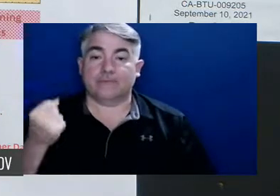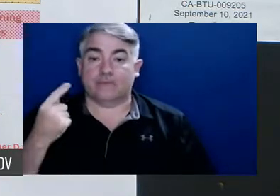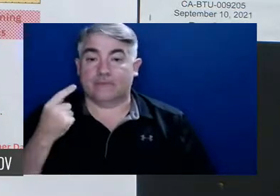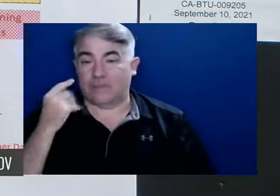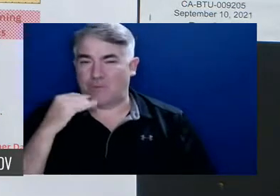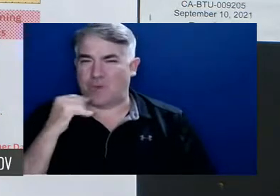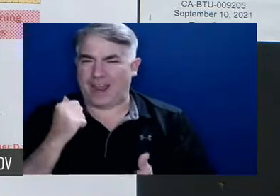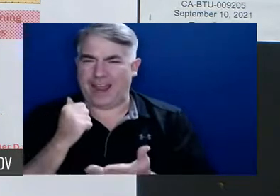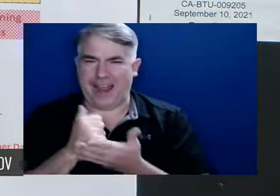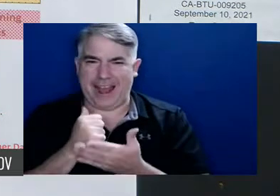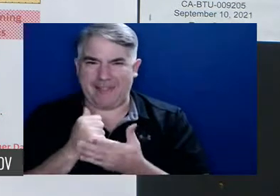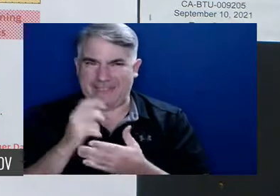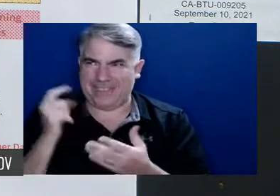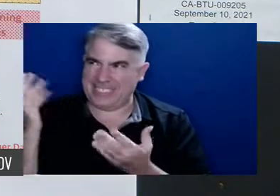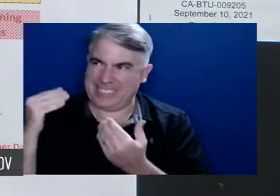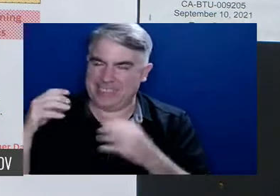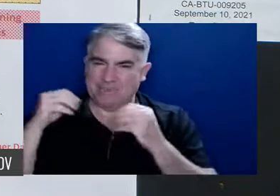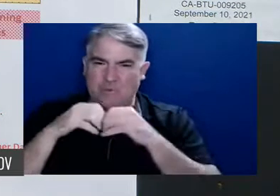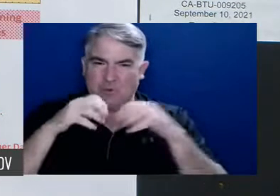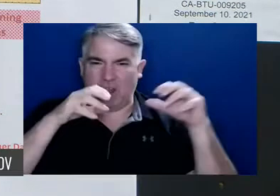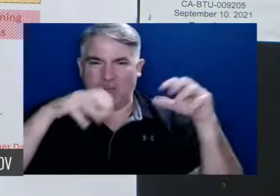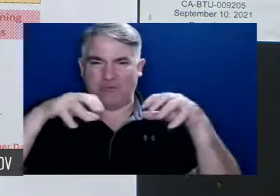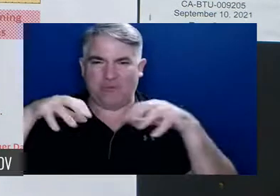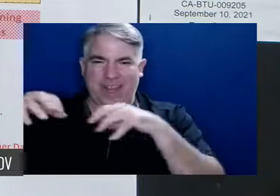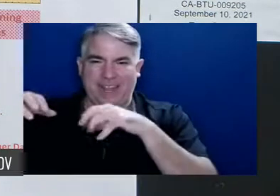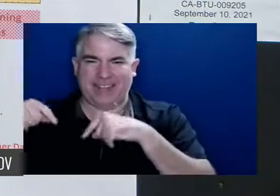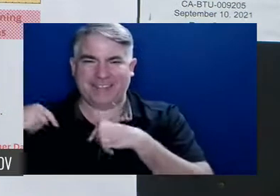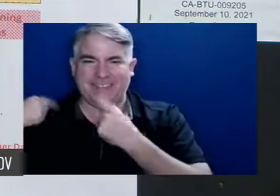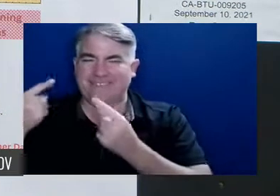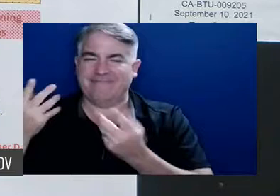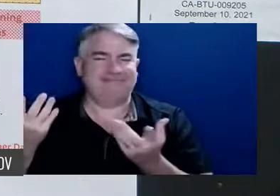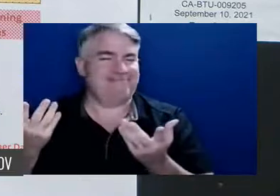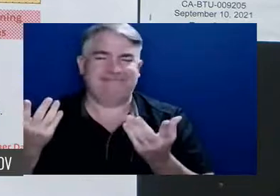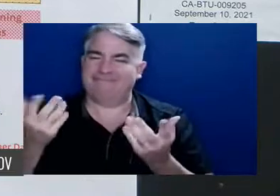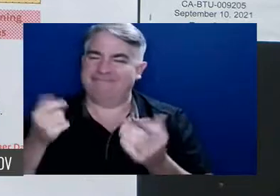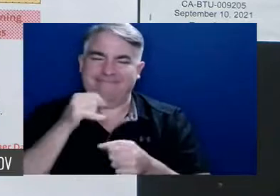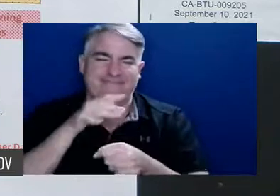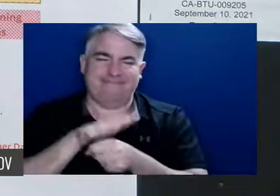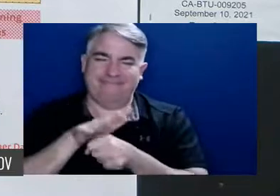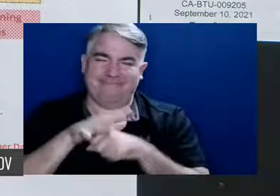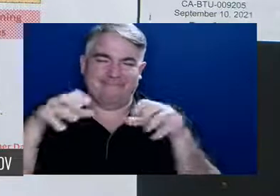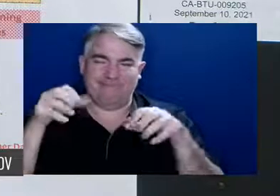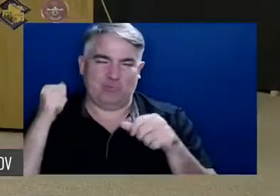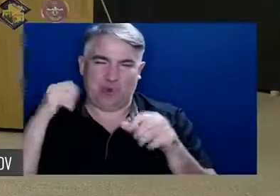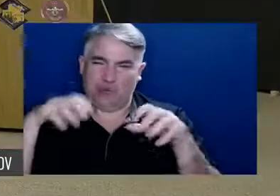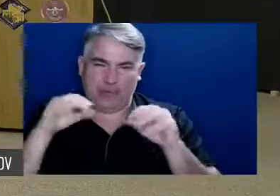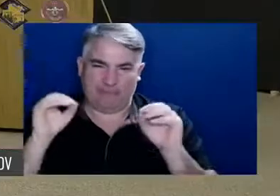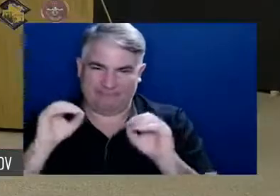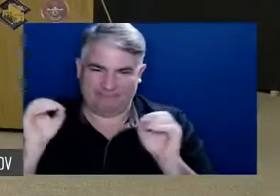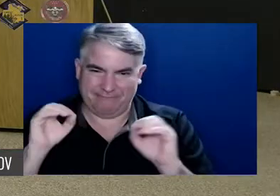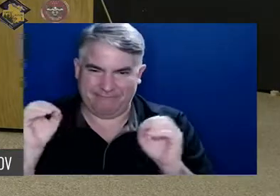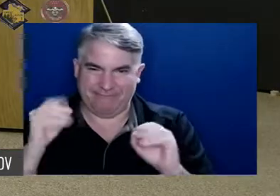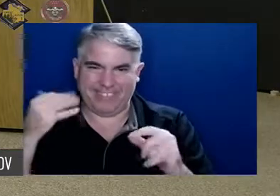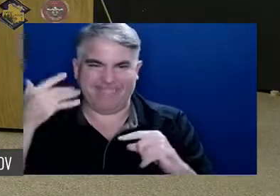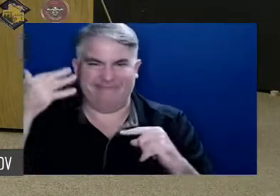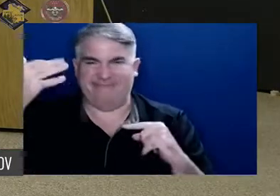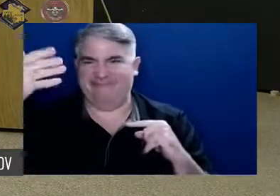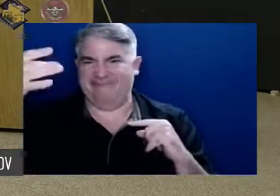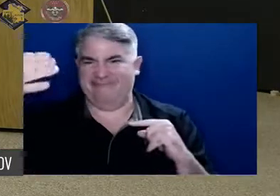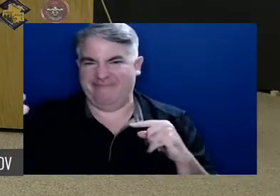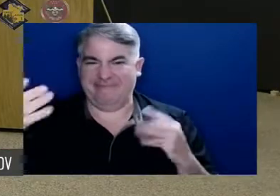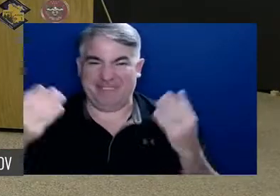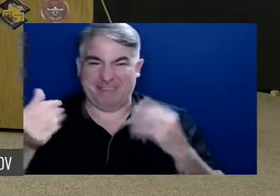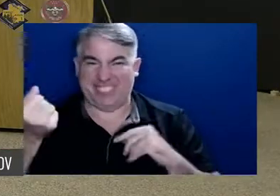they're not in the forecast until sometime after the 16th. So we'll entertain any questions you have about the